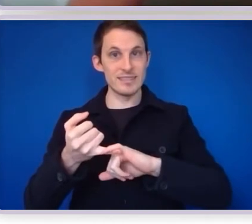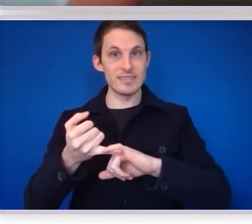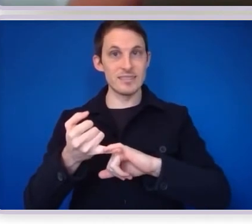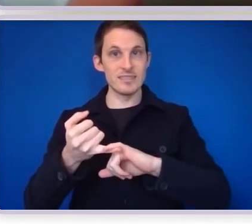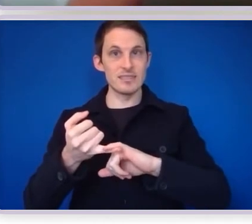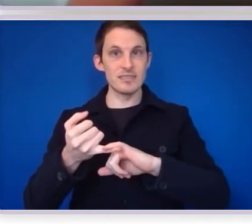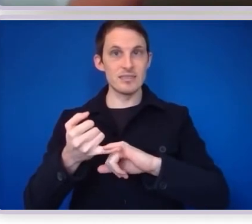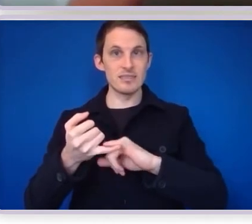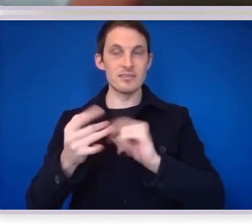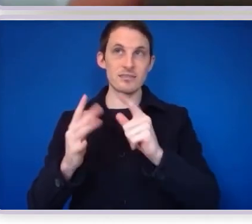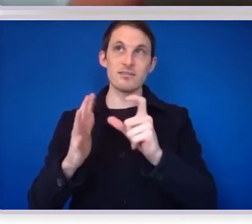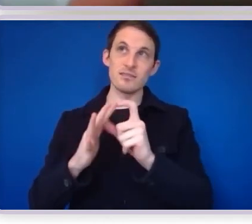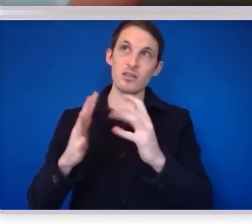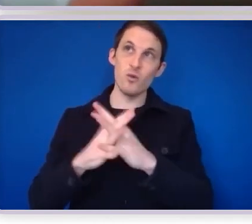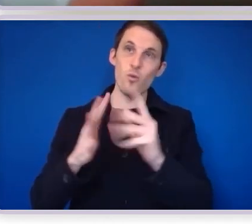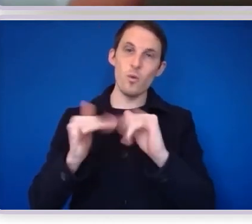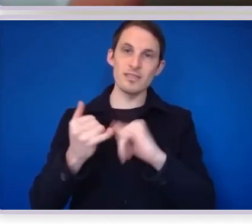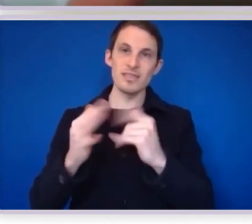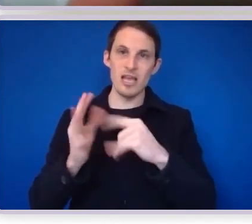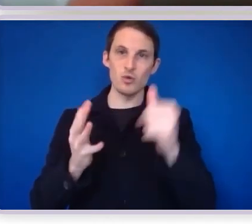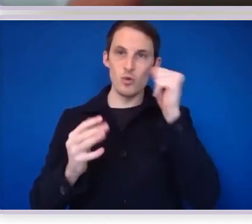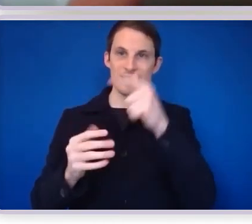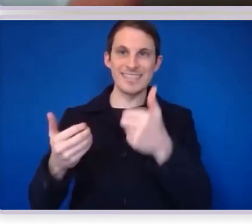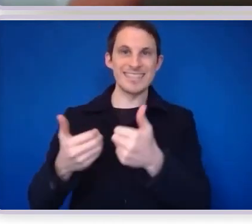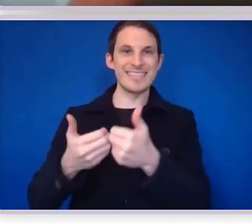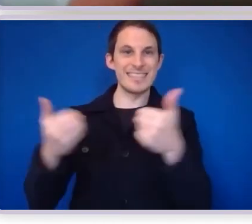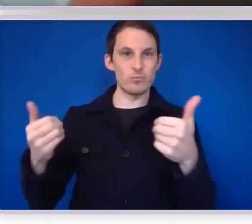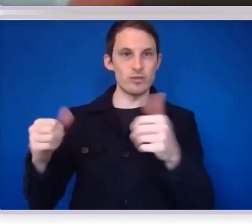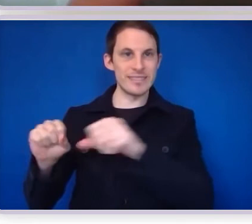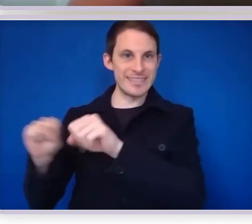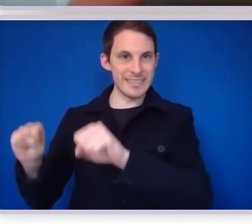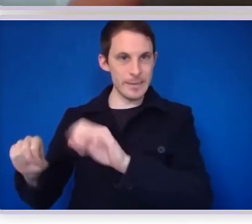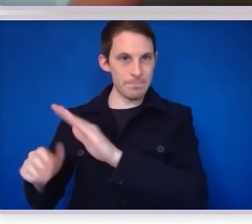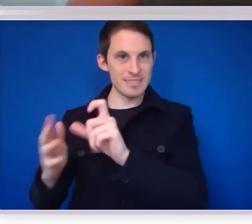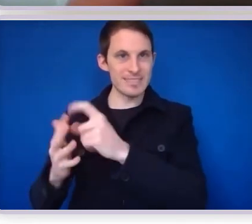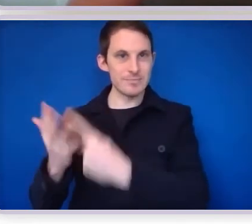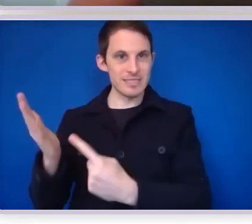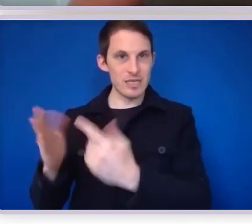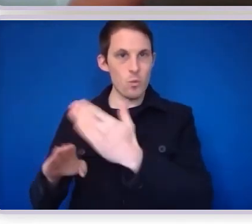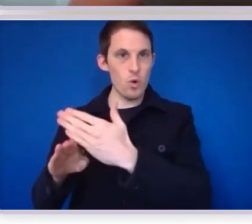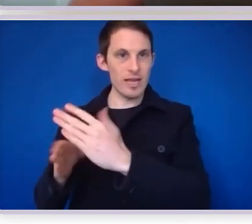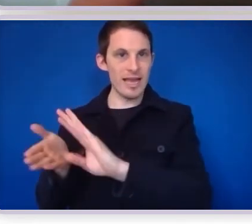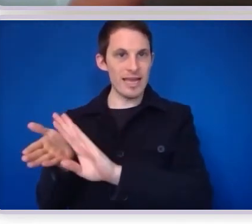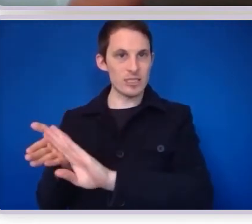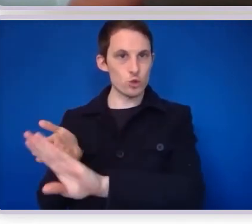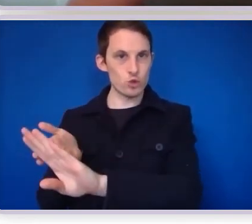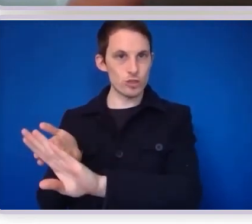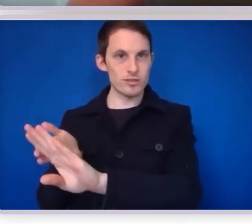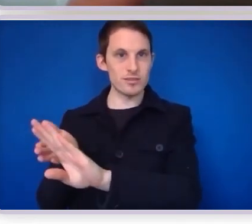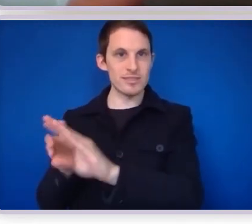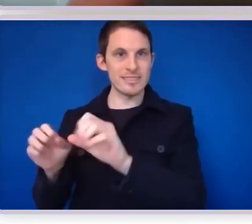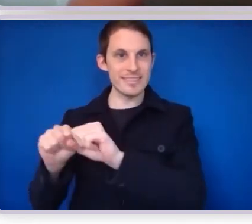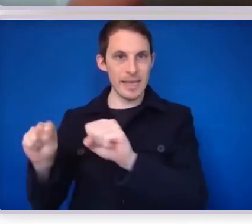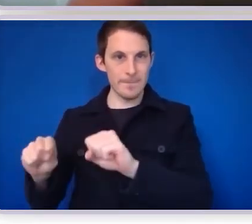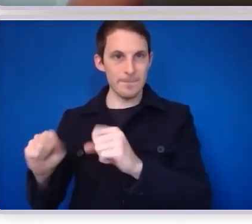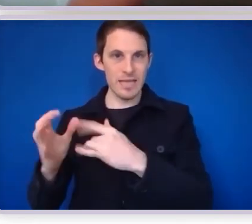DWES is obviously, as you know, a separate scheme. The Disability Worker Exclusion Scheme is as many of you will know,